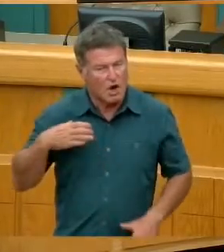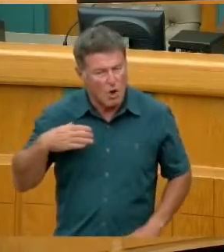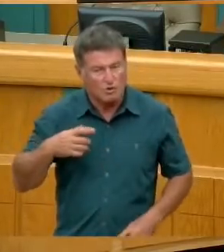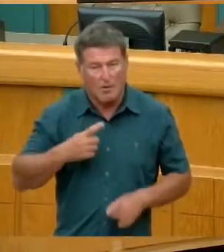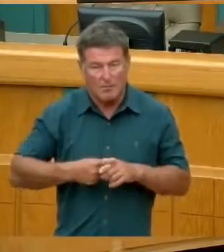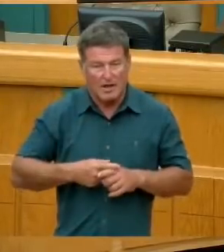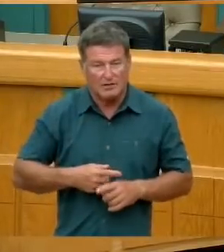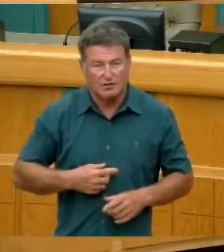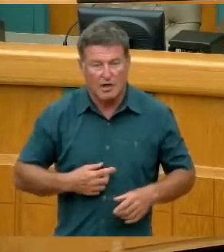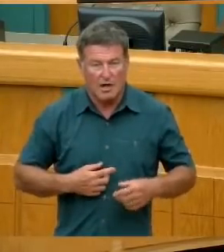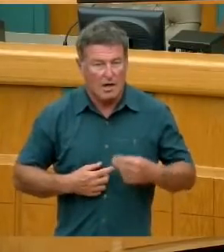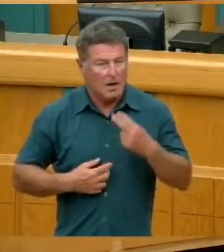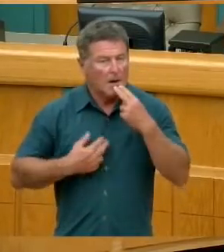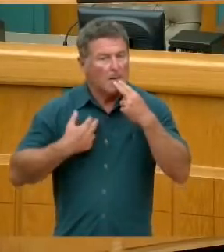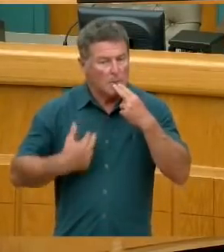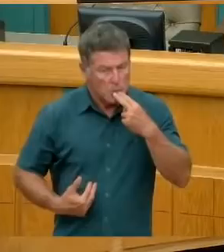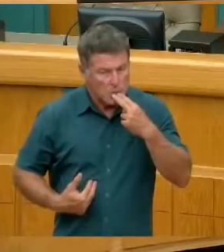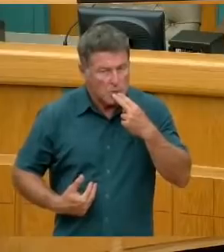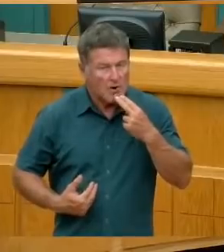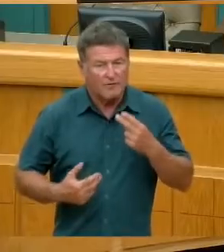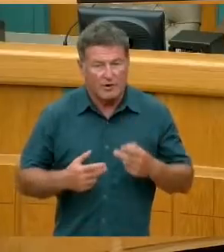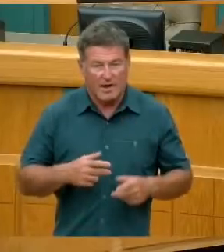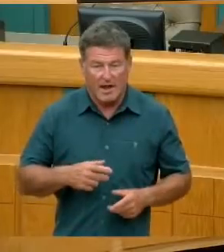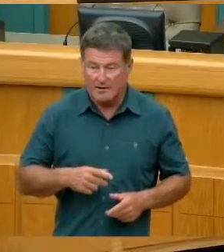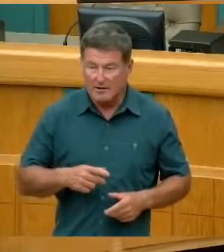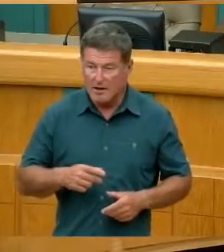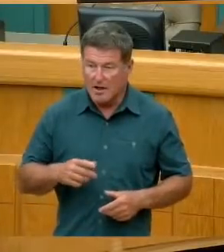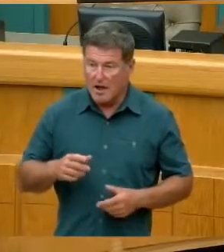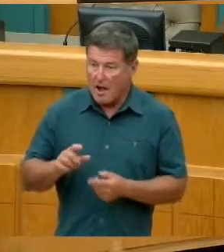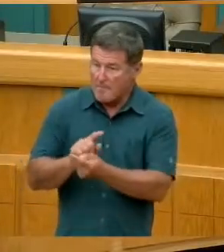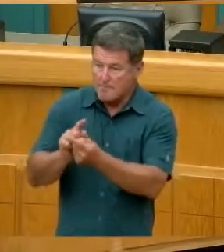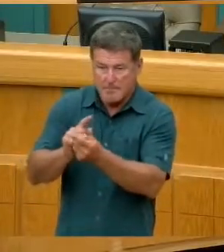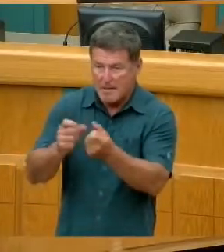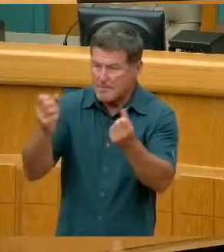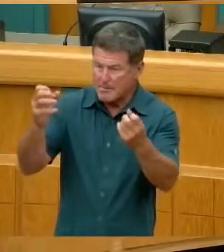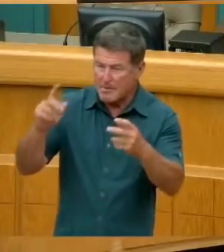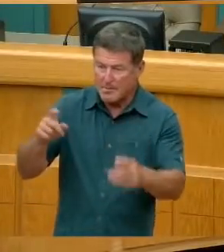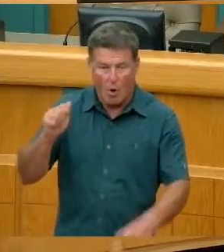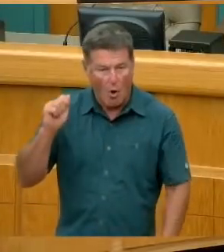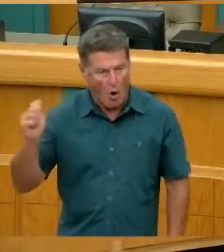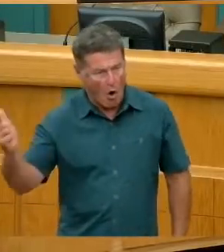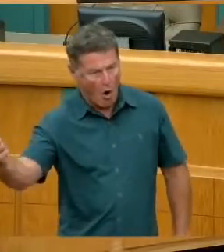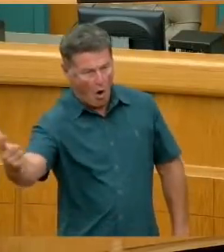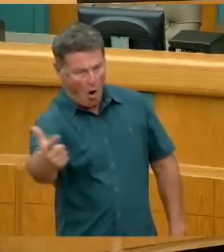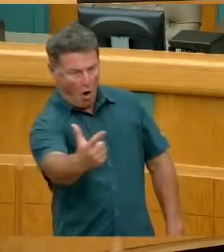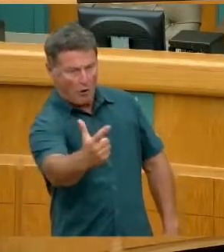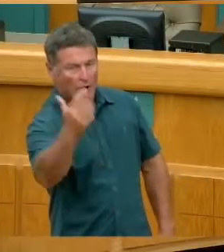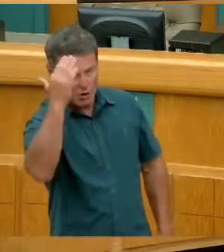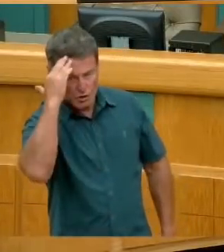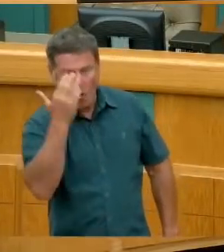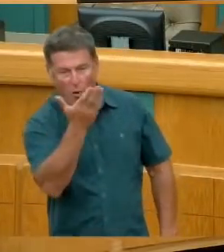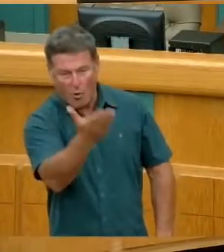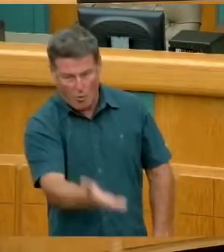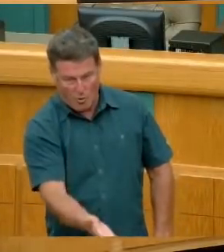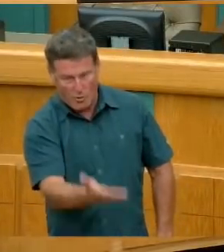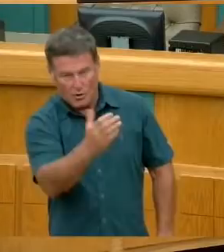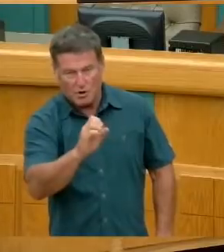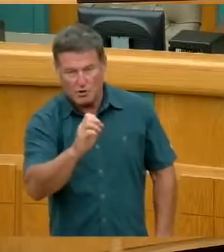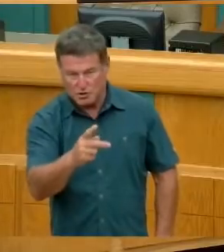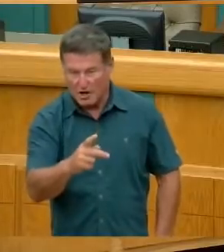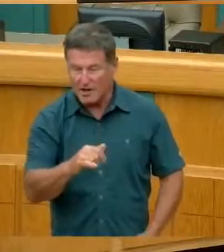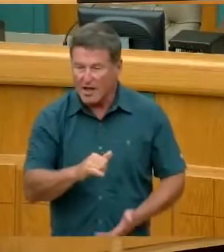a referee. He's somebody that I have yet to hear from somebody that did not know him. And that's the